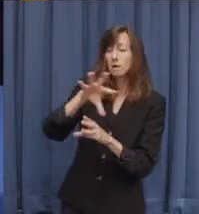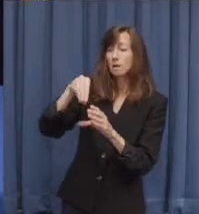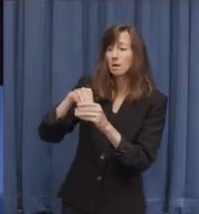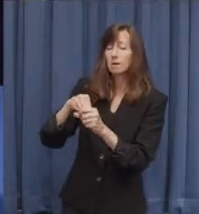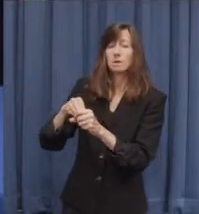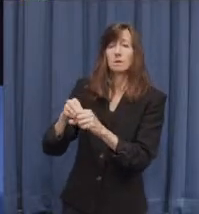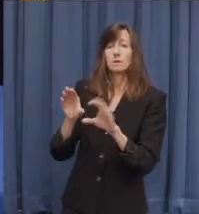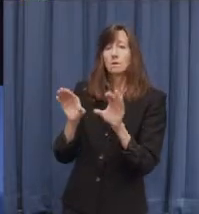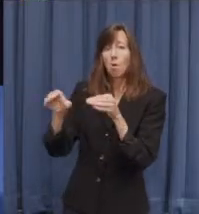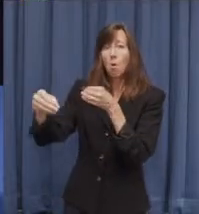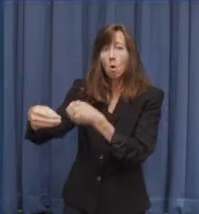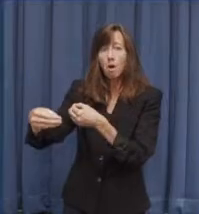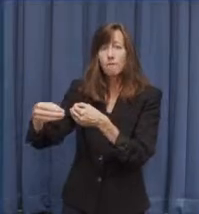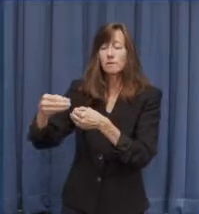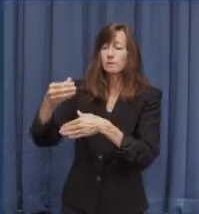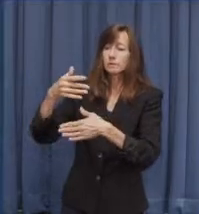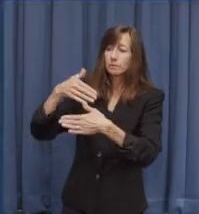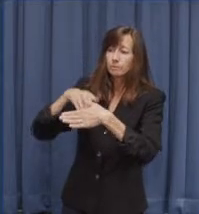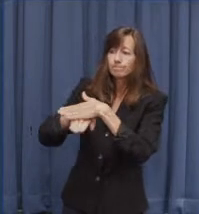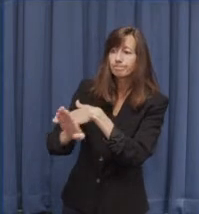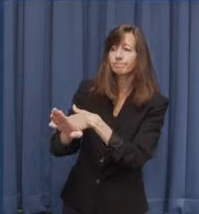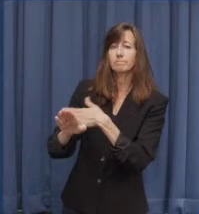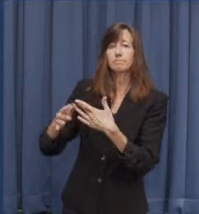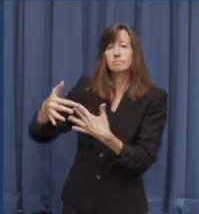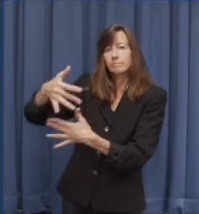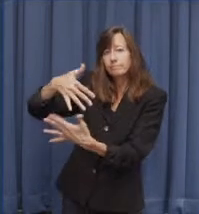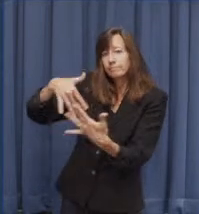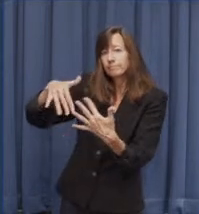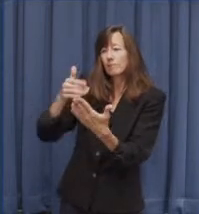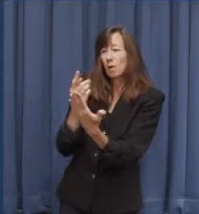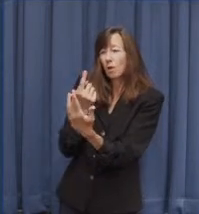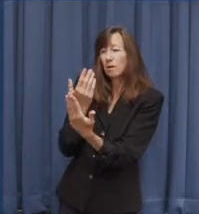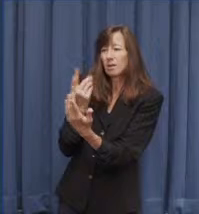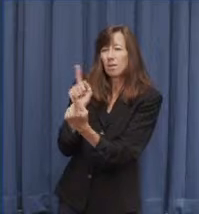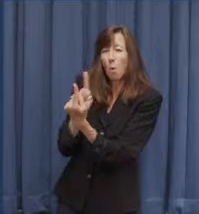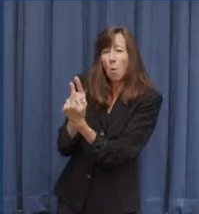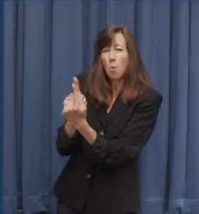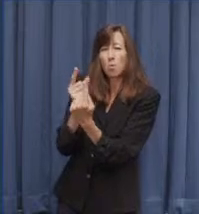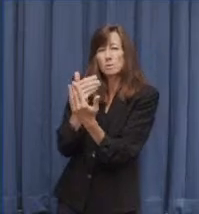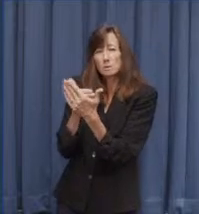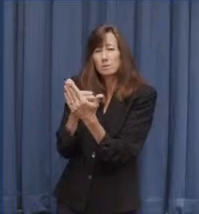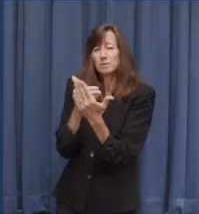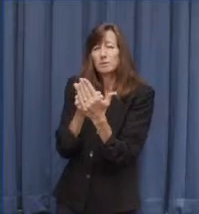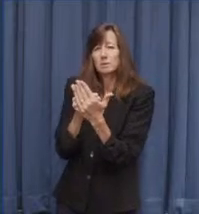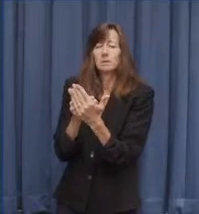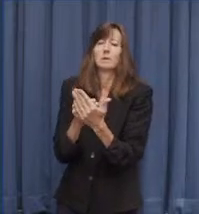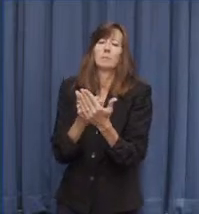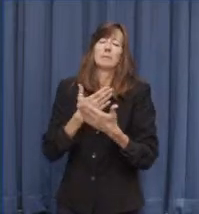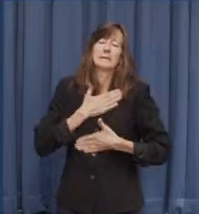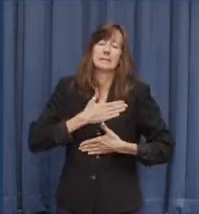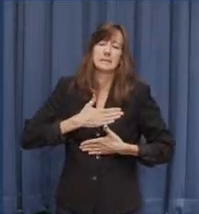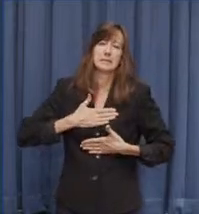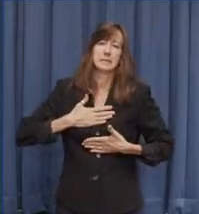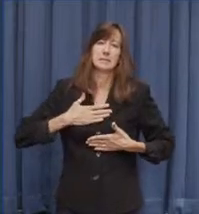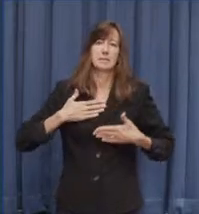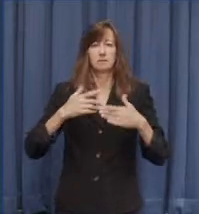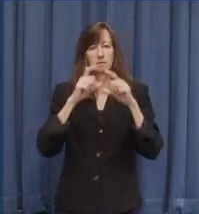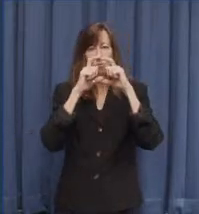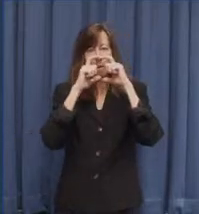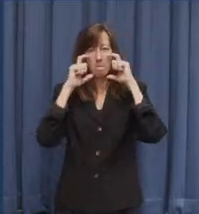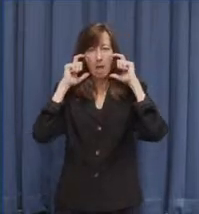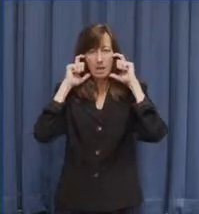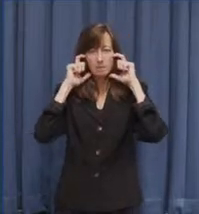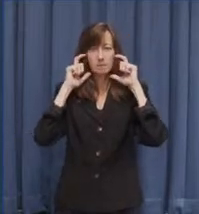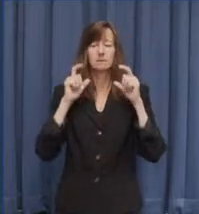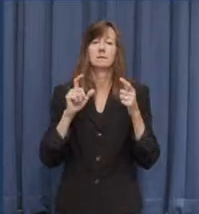contact, please wear a mask. Secondly, maintain that 6 feet or more of distance.